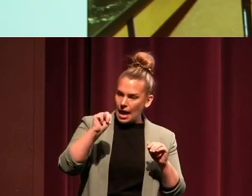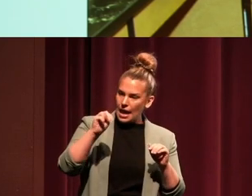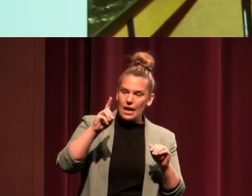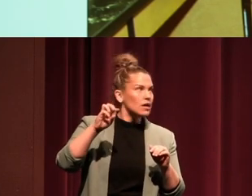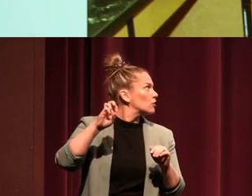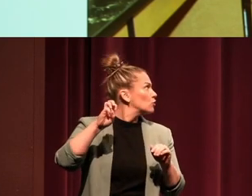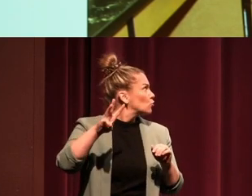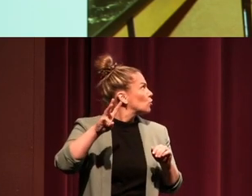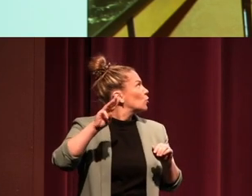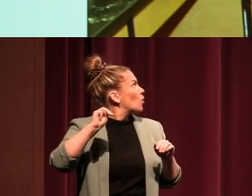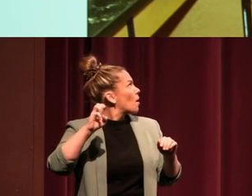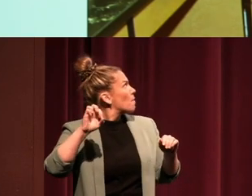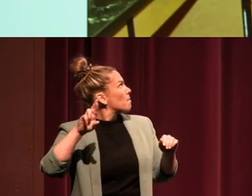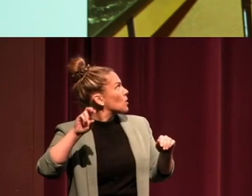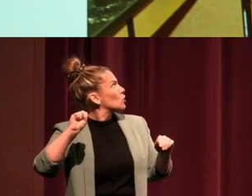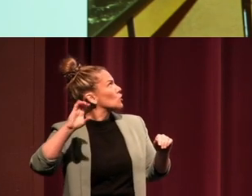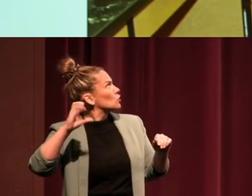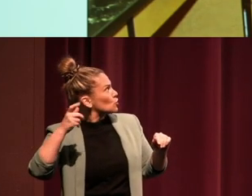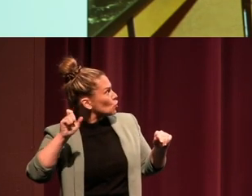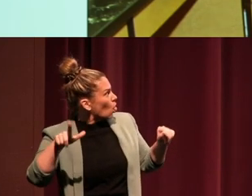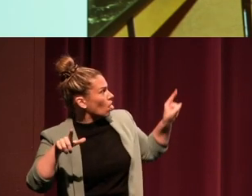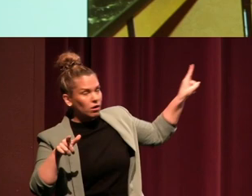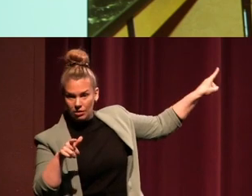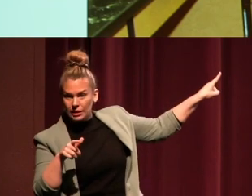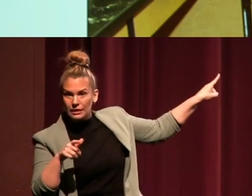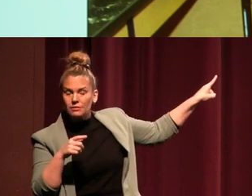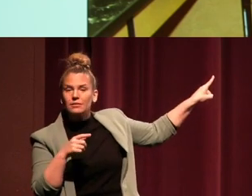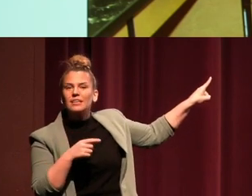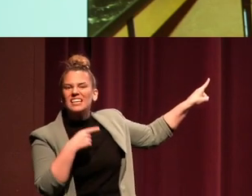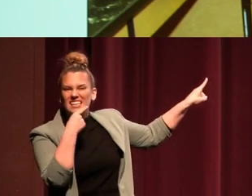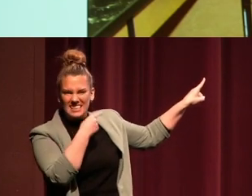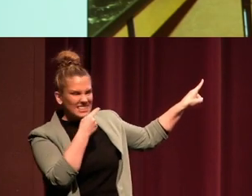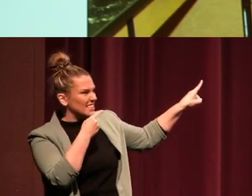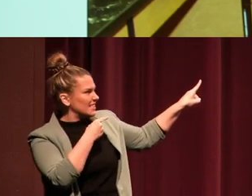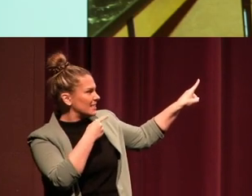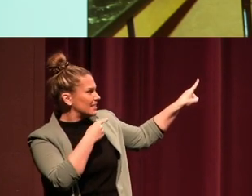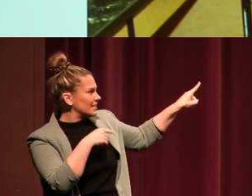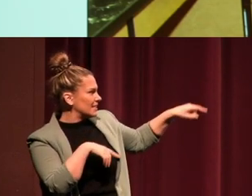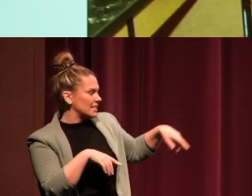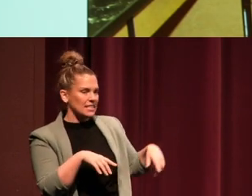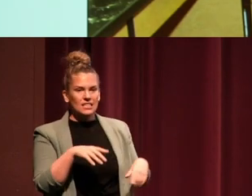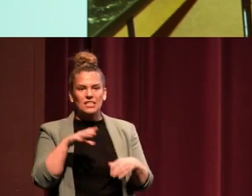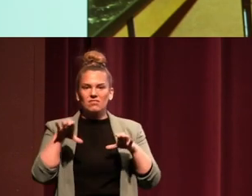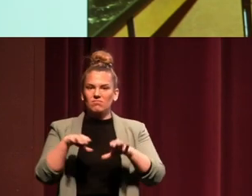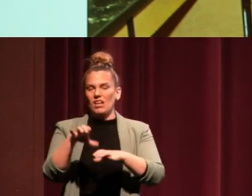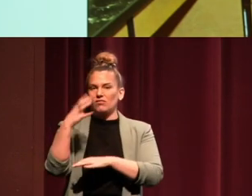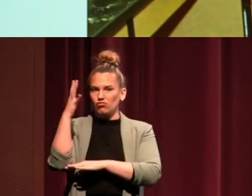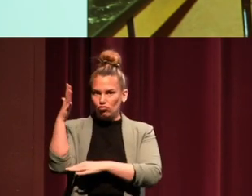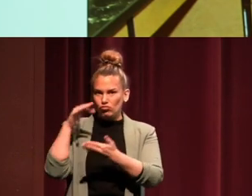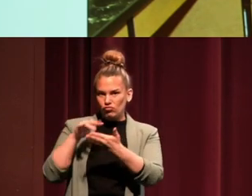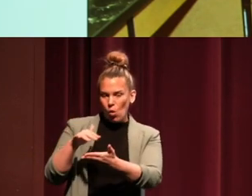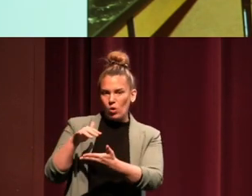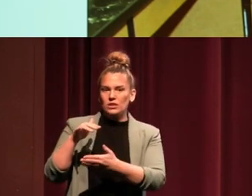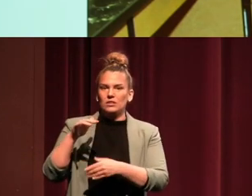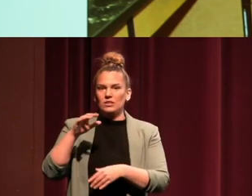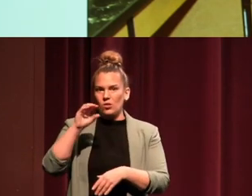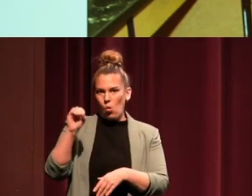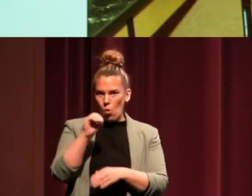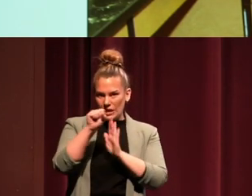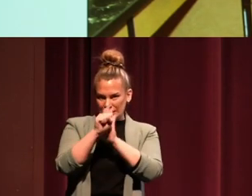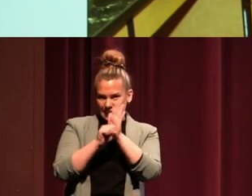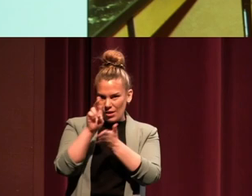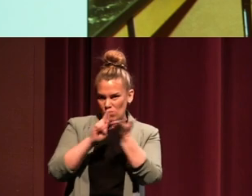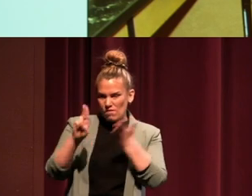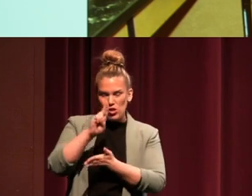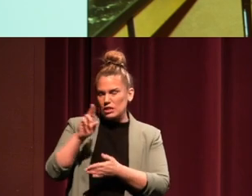in the tree ring laboratory of the College of Forestry at Oregon State University. Andrew hates this photograph. As